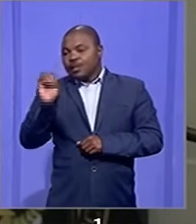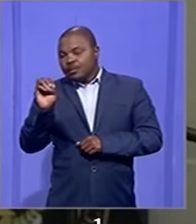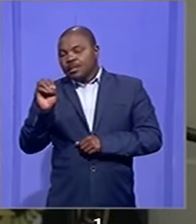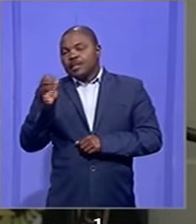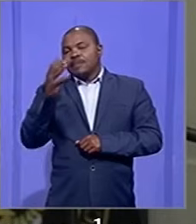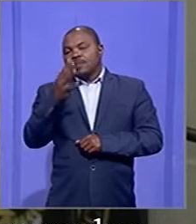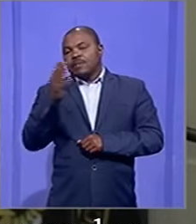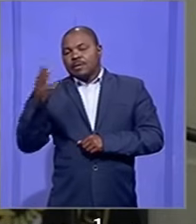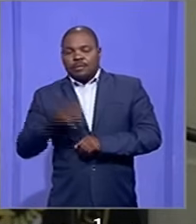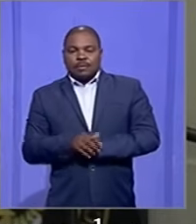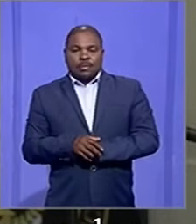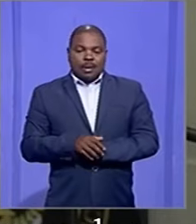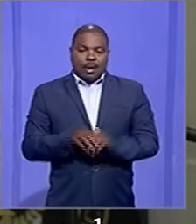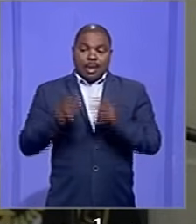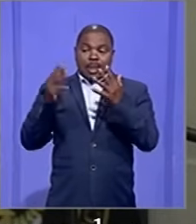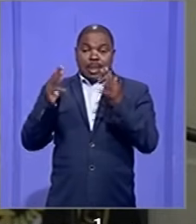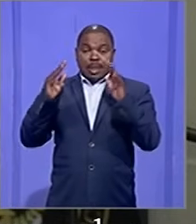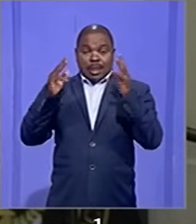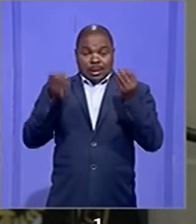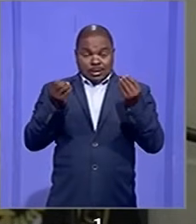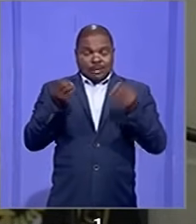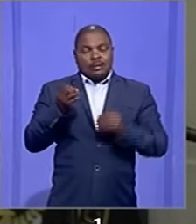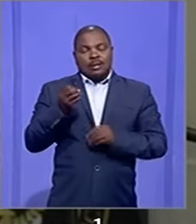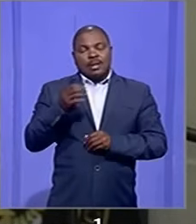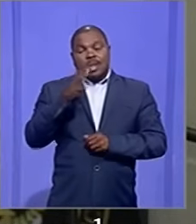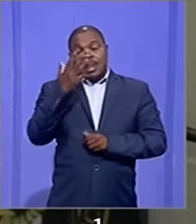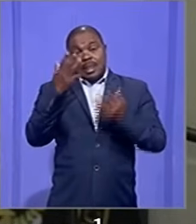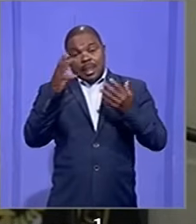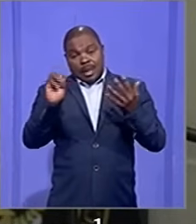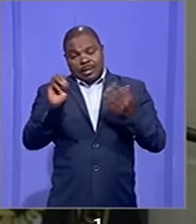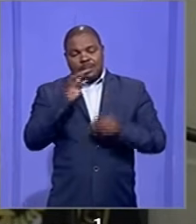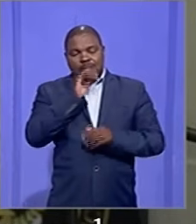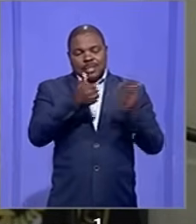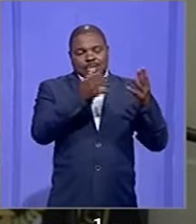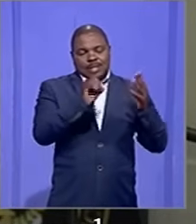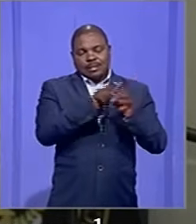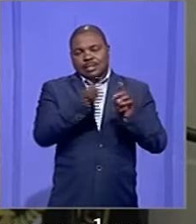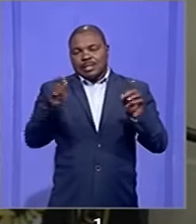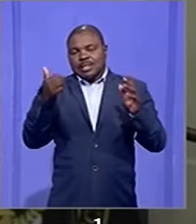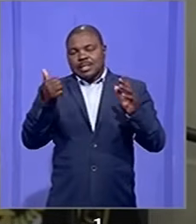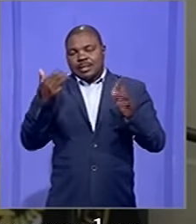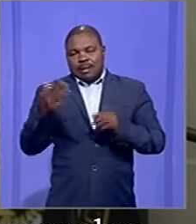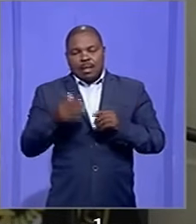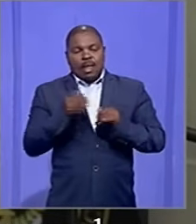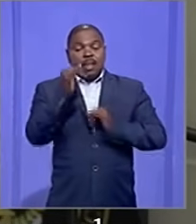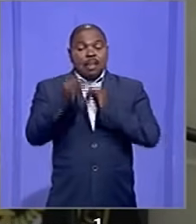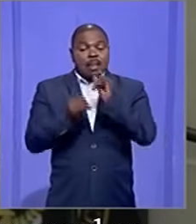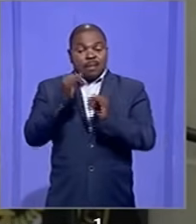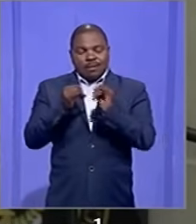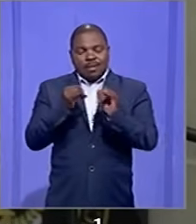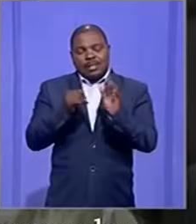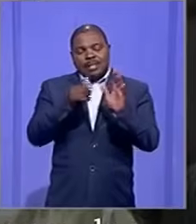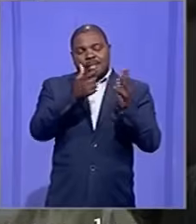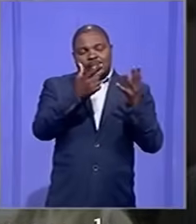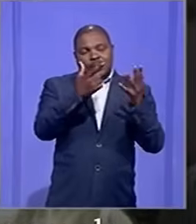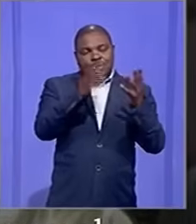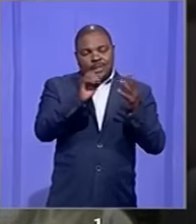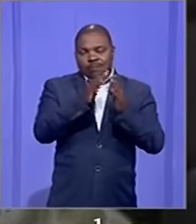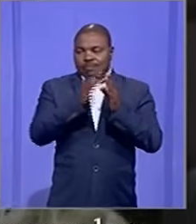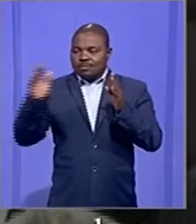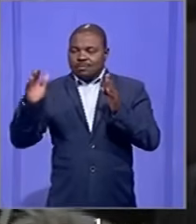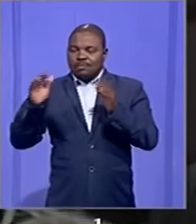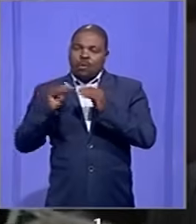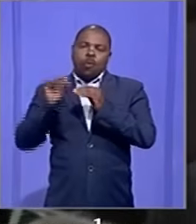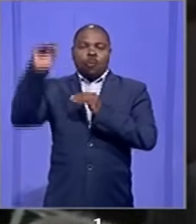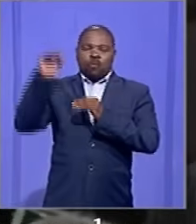59. 90 are 60 to 69. And 11 are 70 and above.